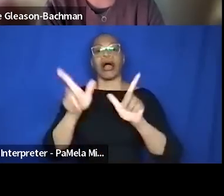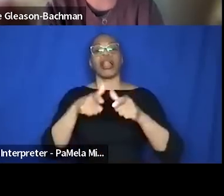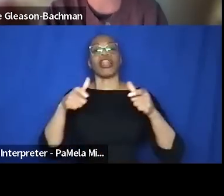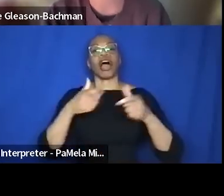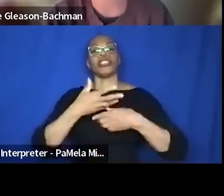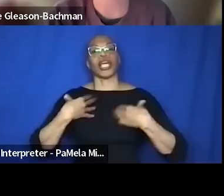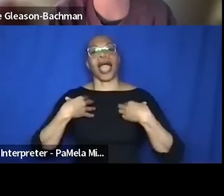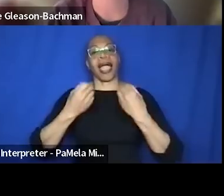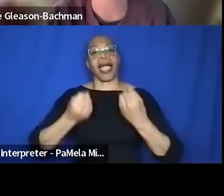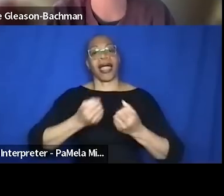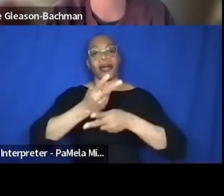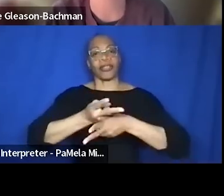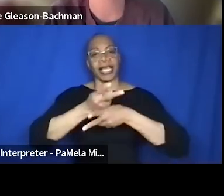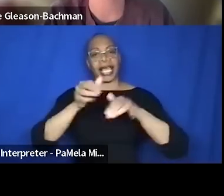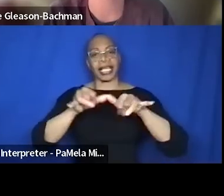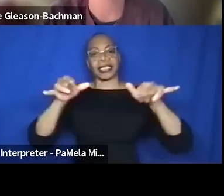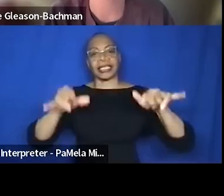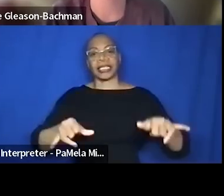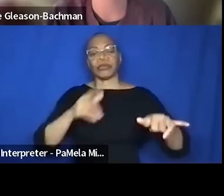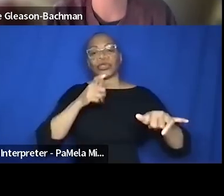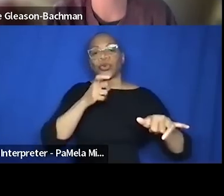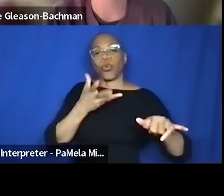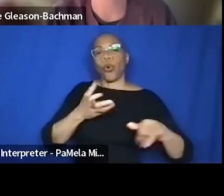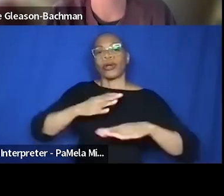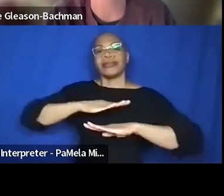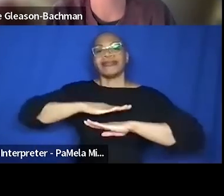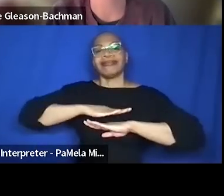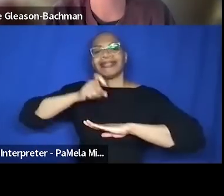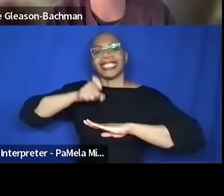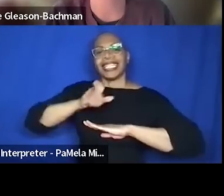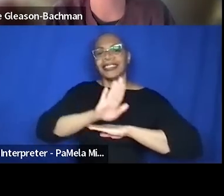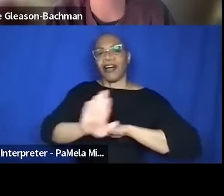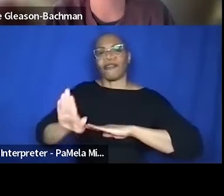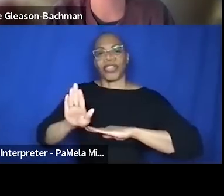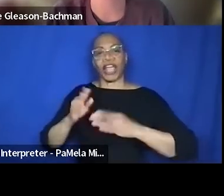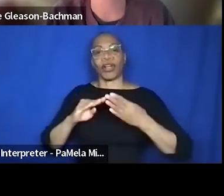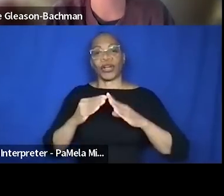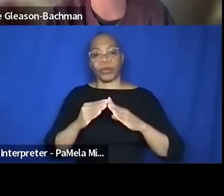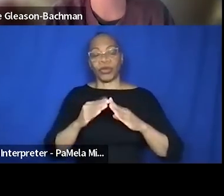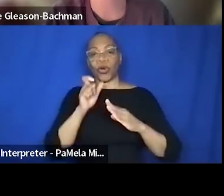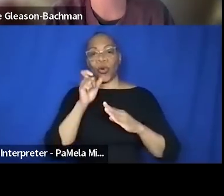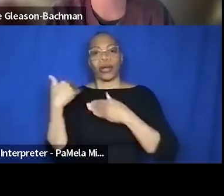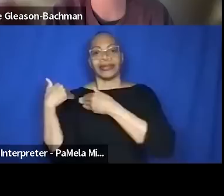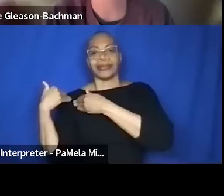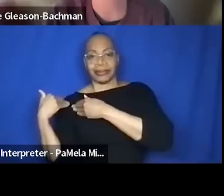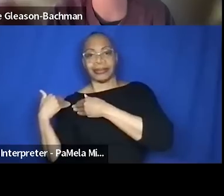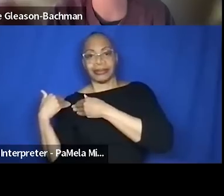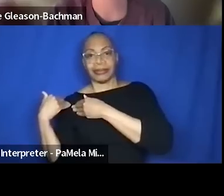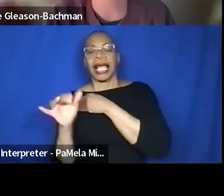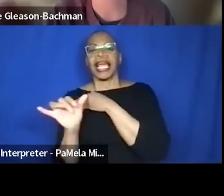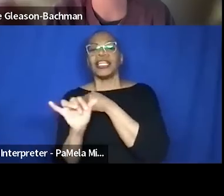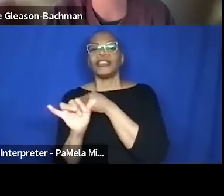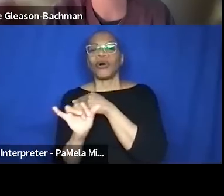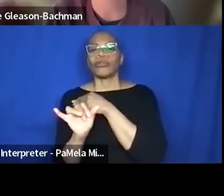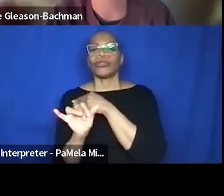systems, wanting to meet the needs of their community, being tasked with that. So that is also